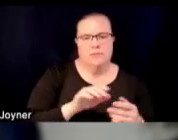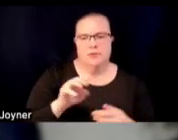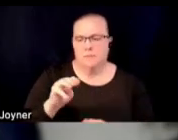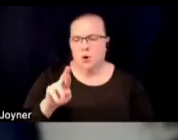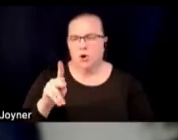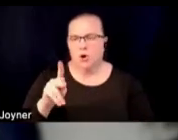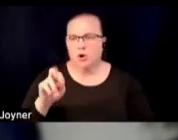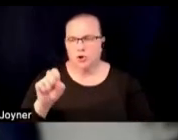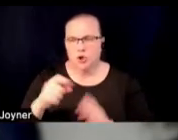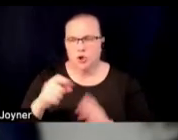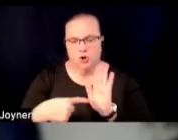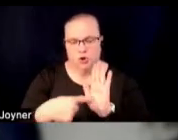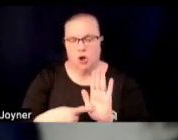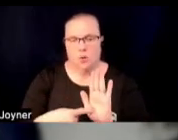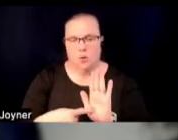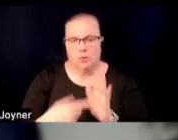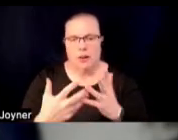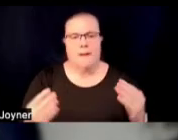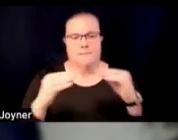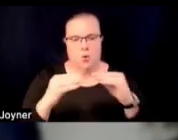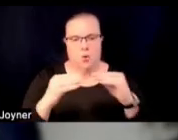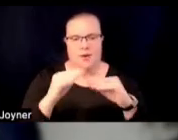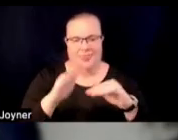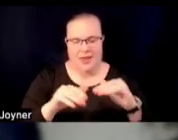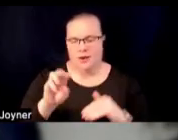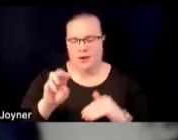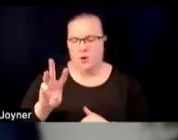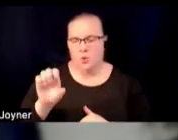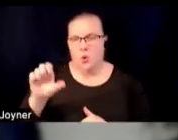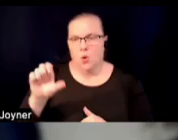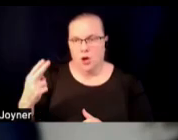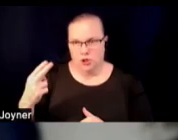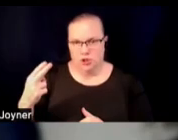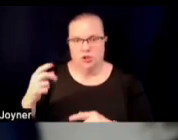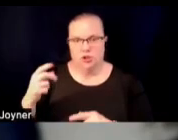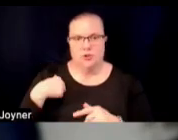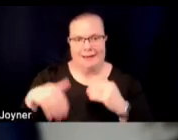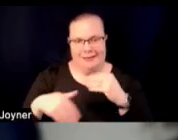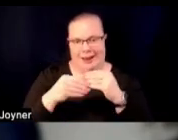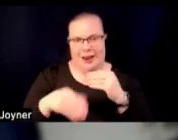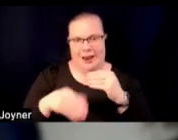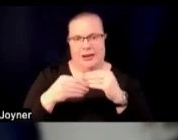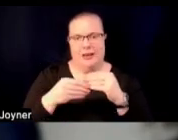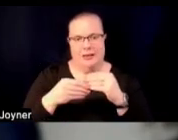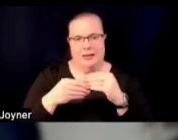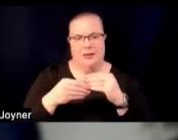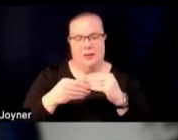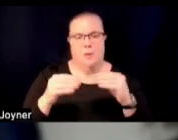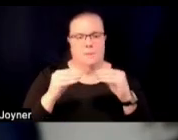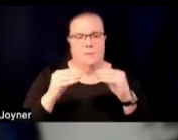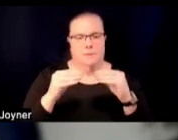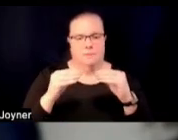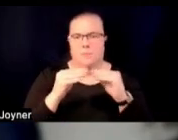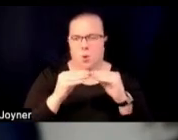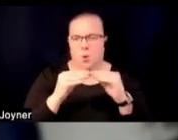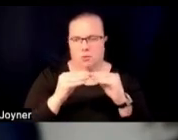more uh, than the actual wash, so I had to actually put a lot more layers of new Uh, pastel on top, mm,